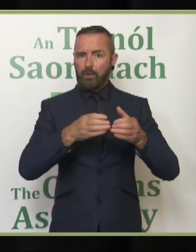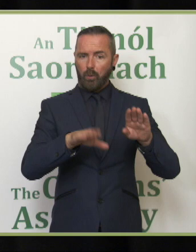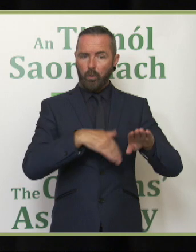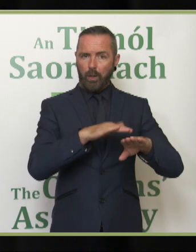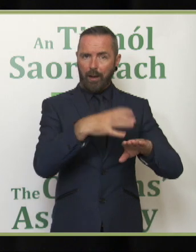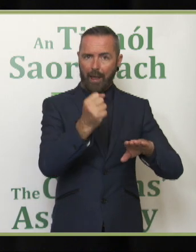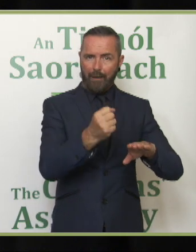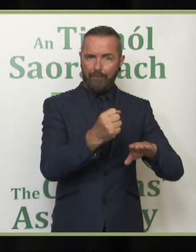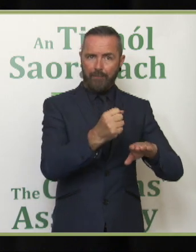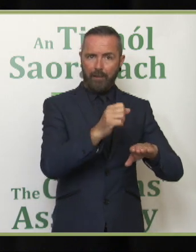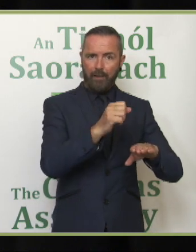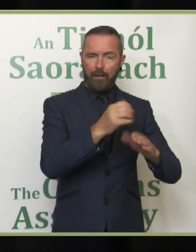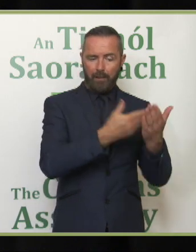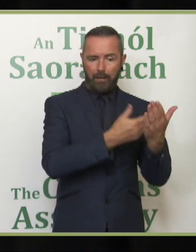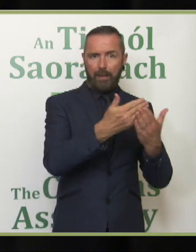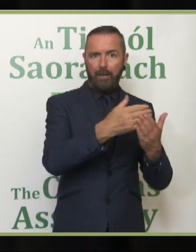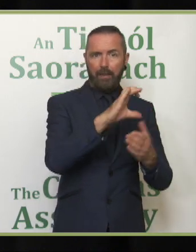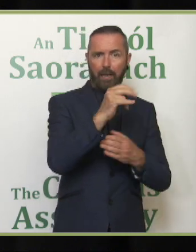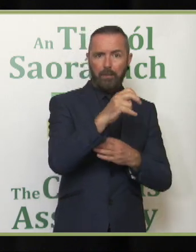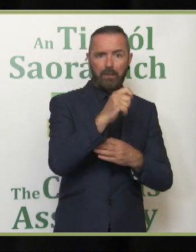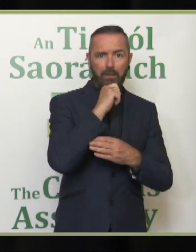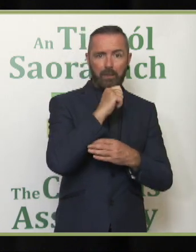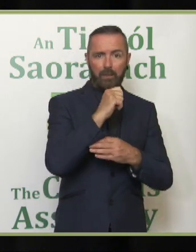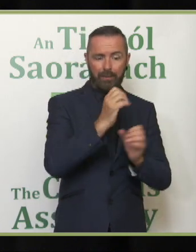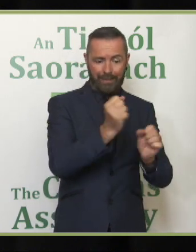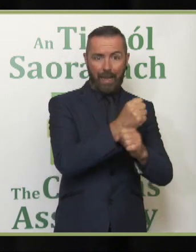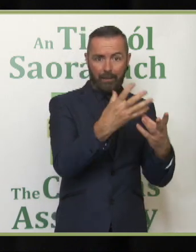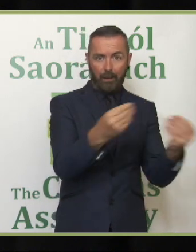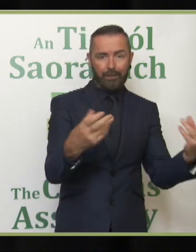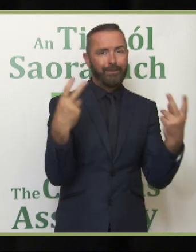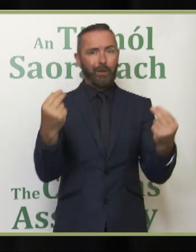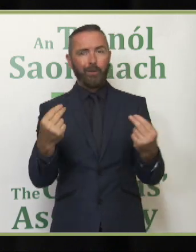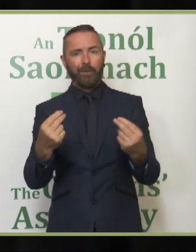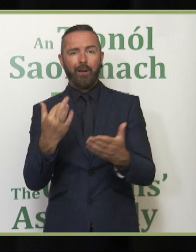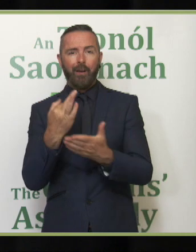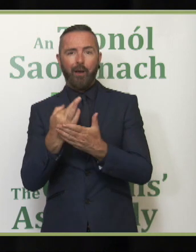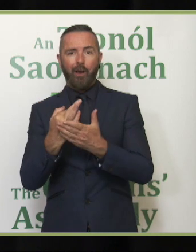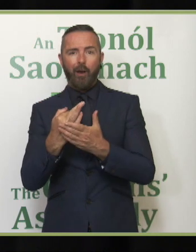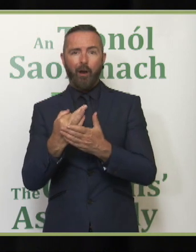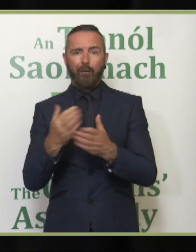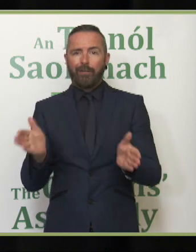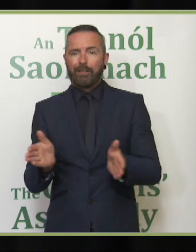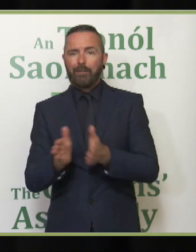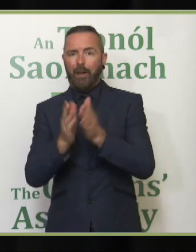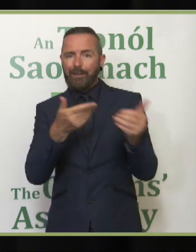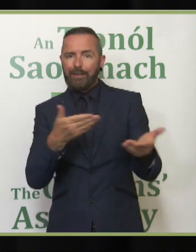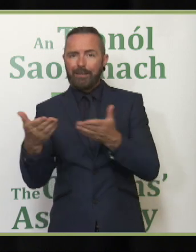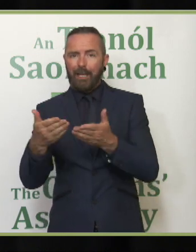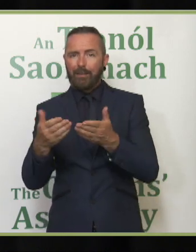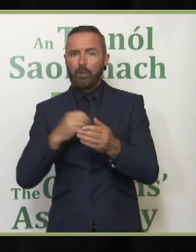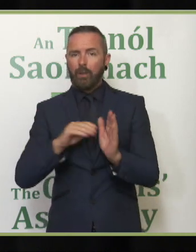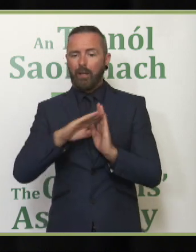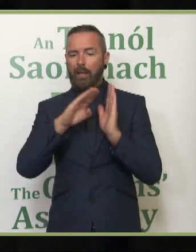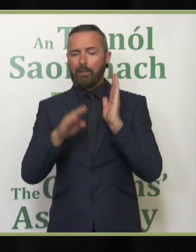cannabis have not been eliminated, and in many cases have undercut the legal market or continued to supply to less